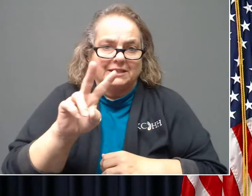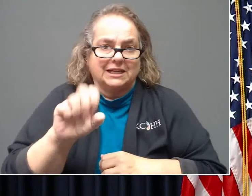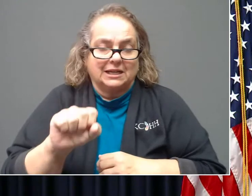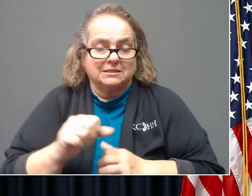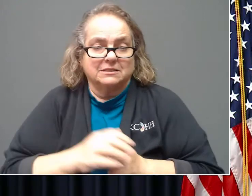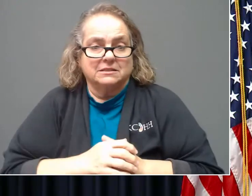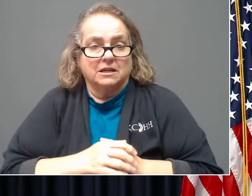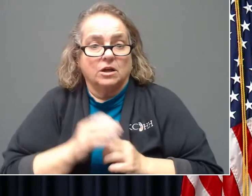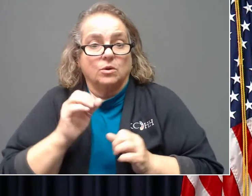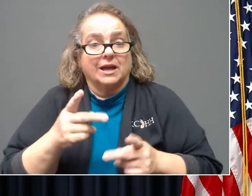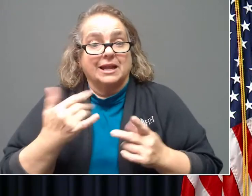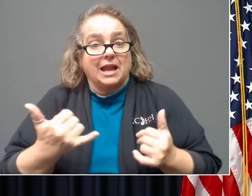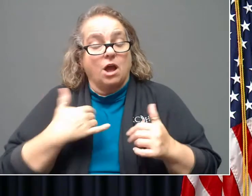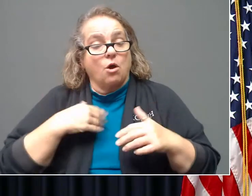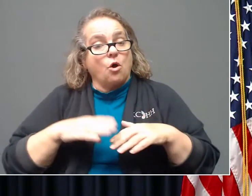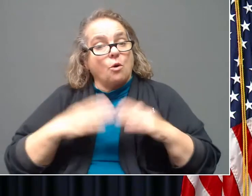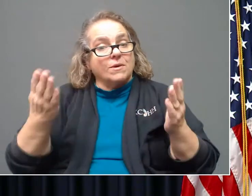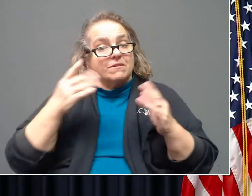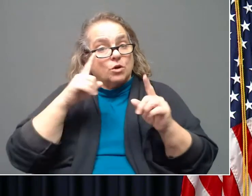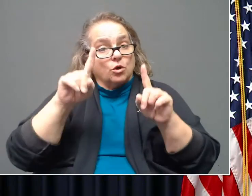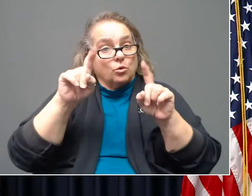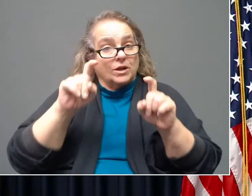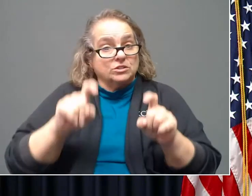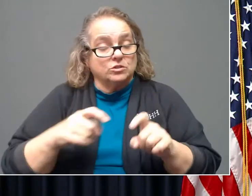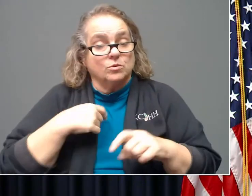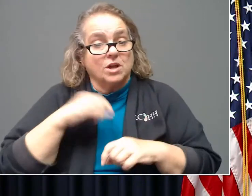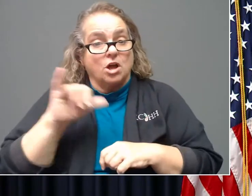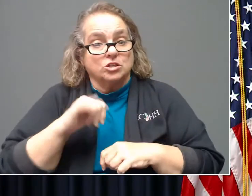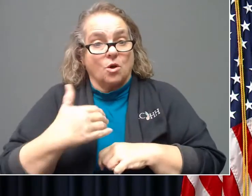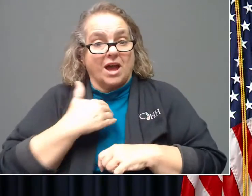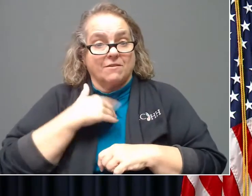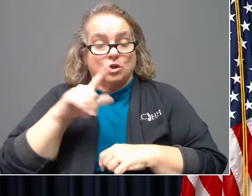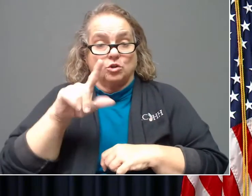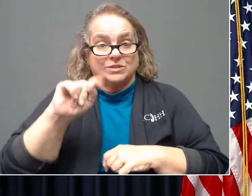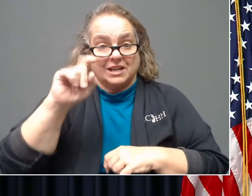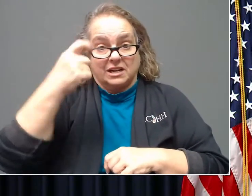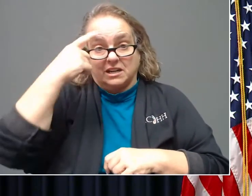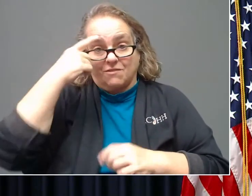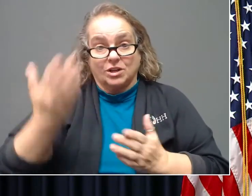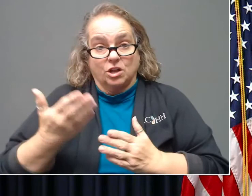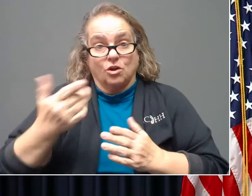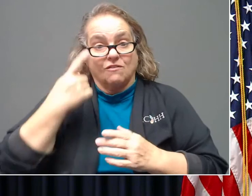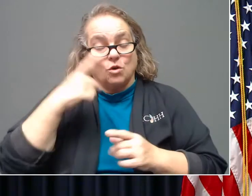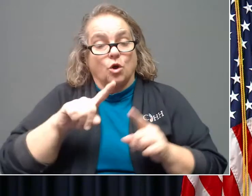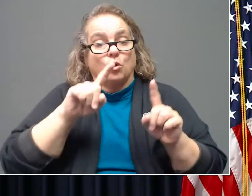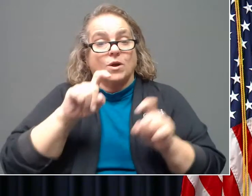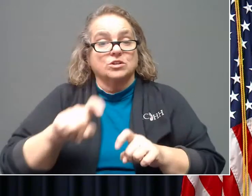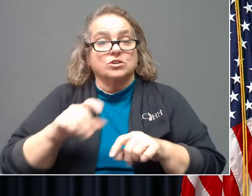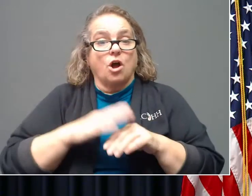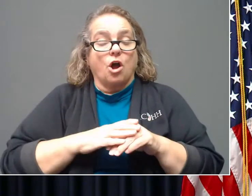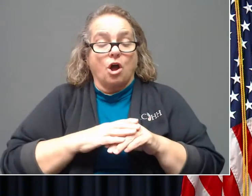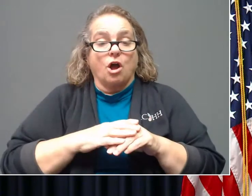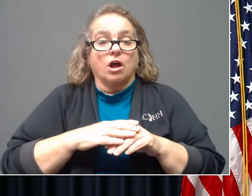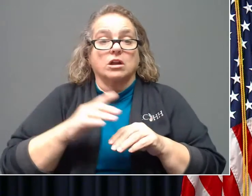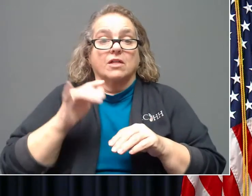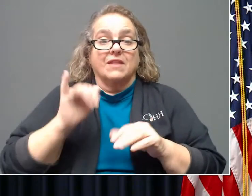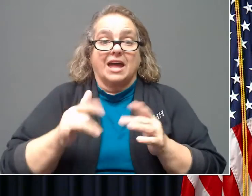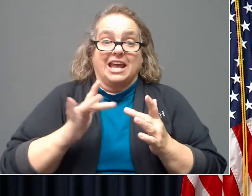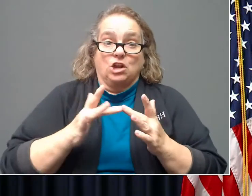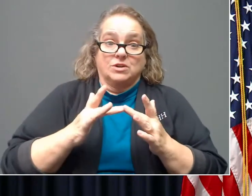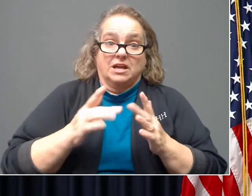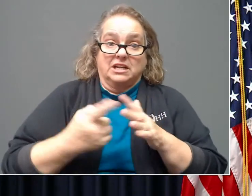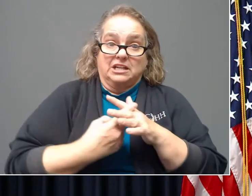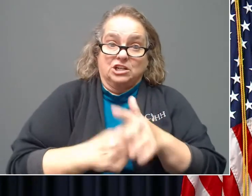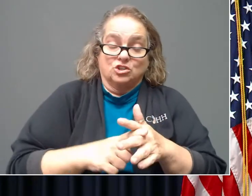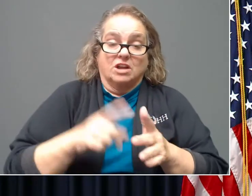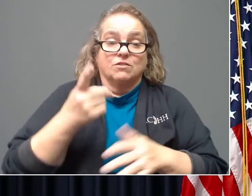up for questions. We also have the Lieutenant Governor here for questions on the broadband initiative. We have Dr. Stack with